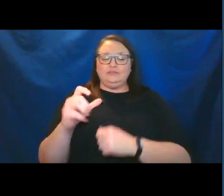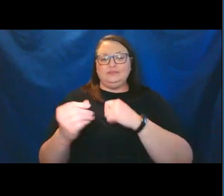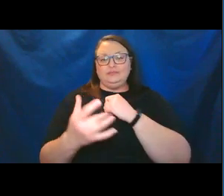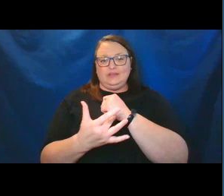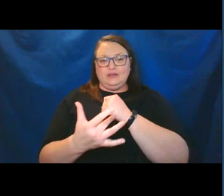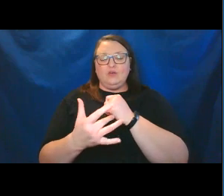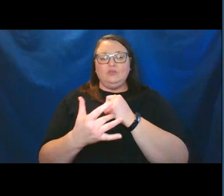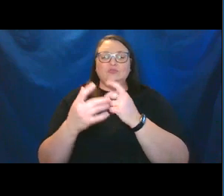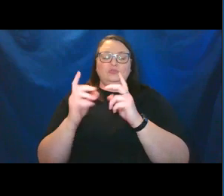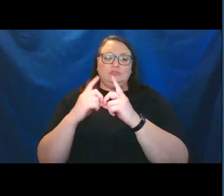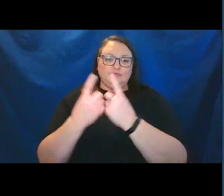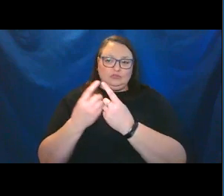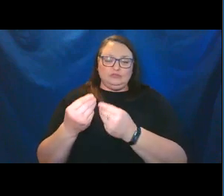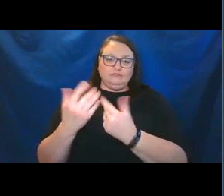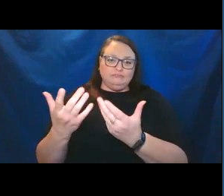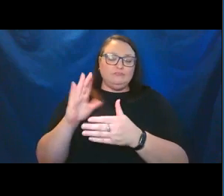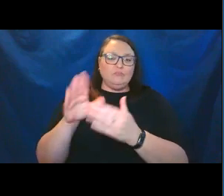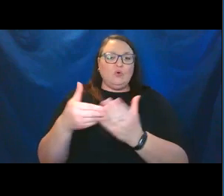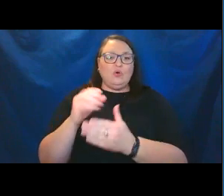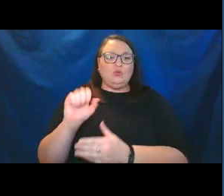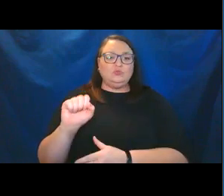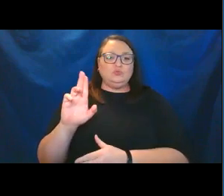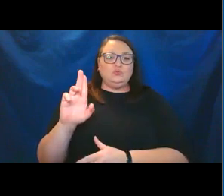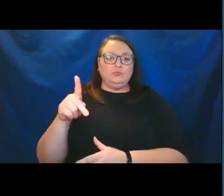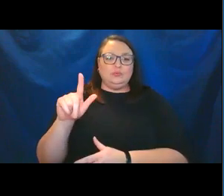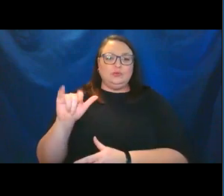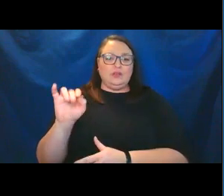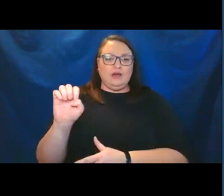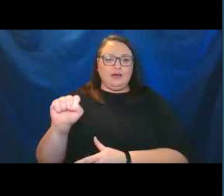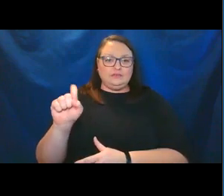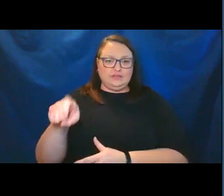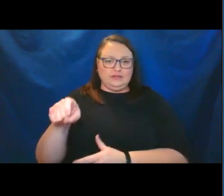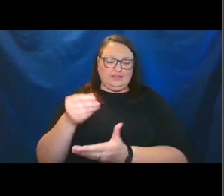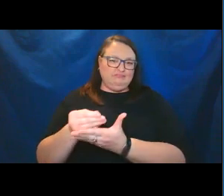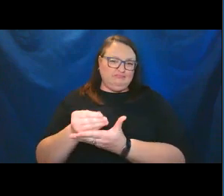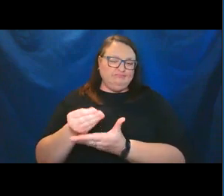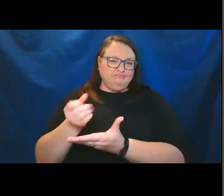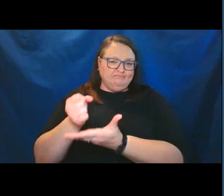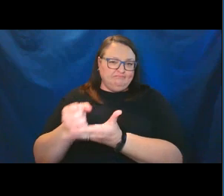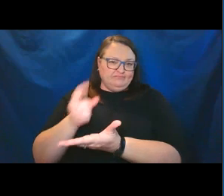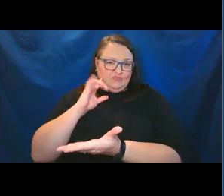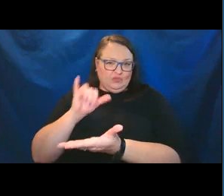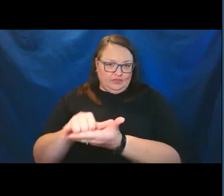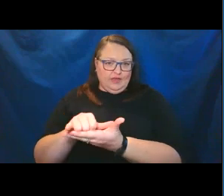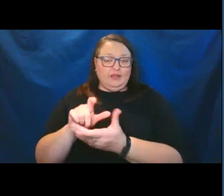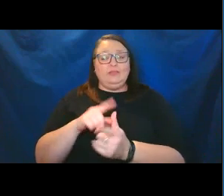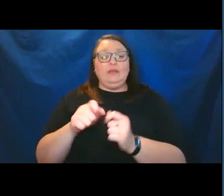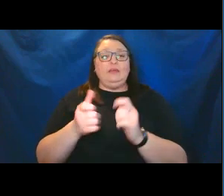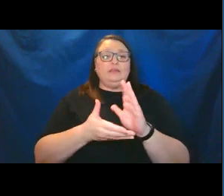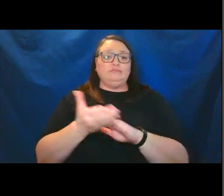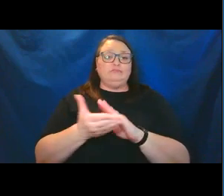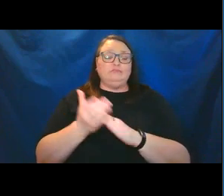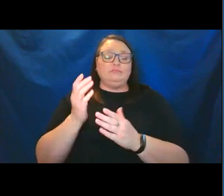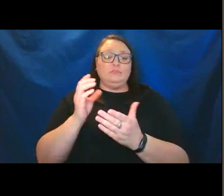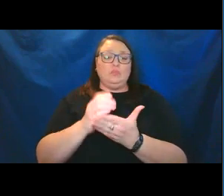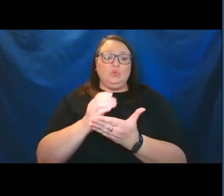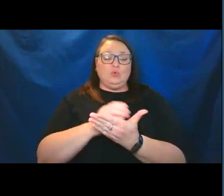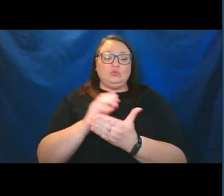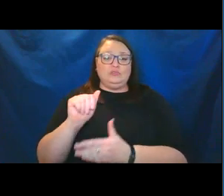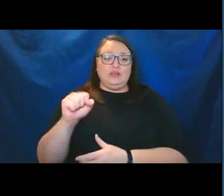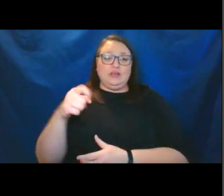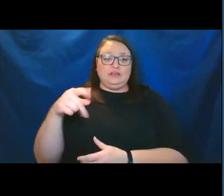the supplies they need in terms of funding for those supplies. And they will be able to run the courses that ASPA needs for things